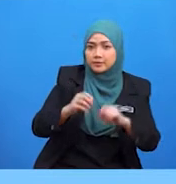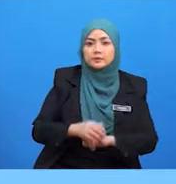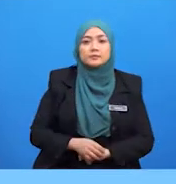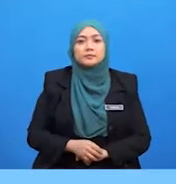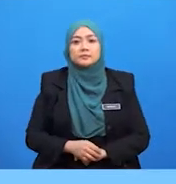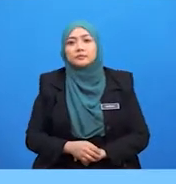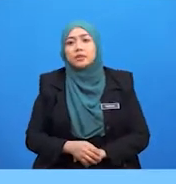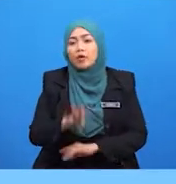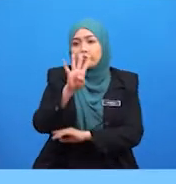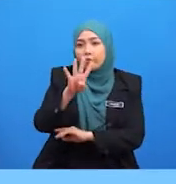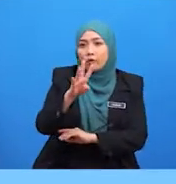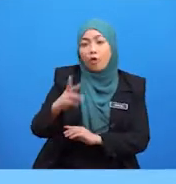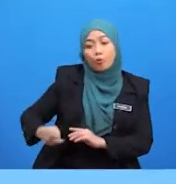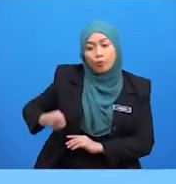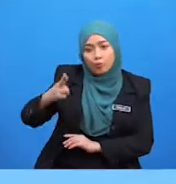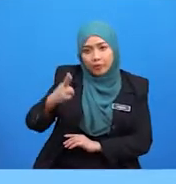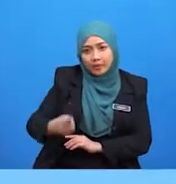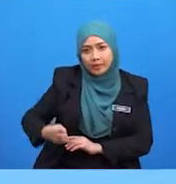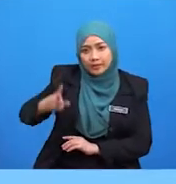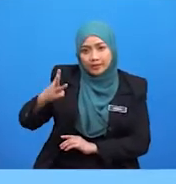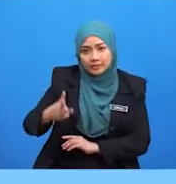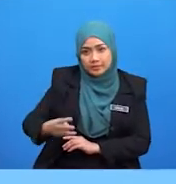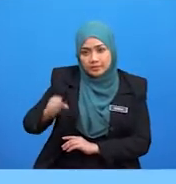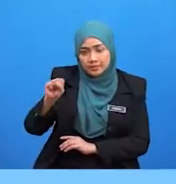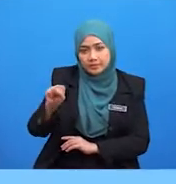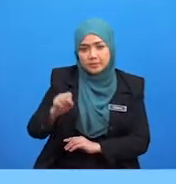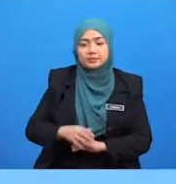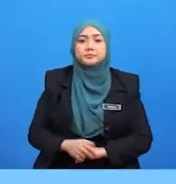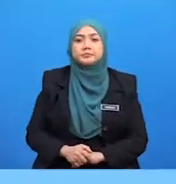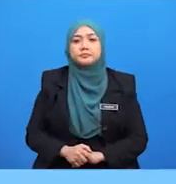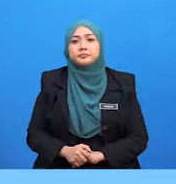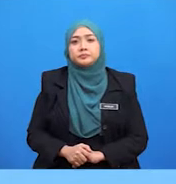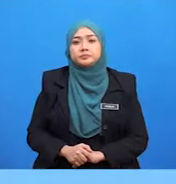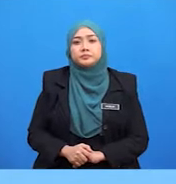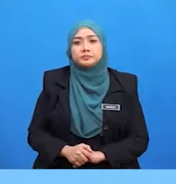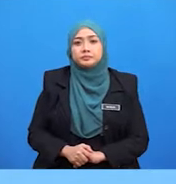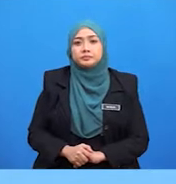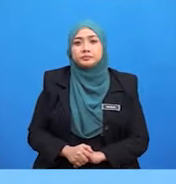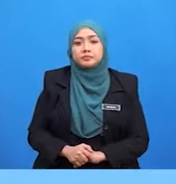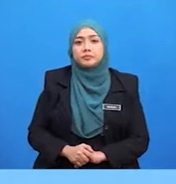four wheels to describe the amount of wheel this car has.